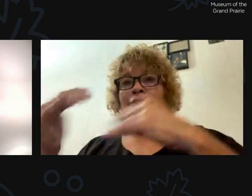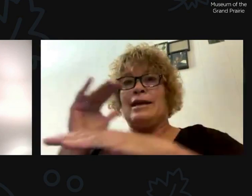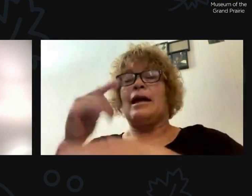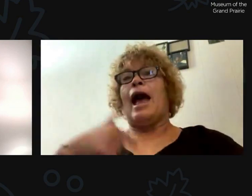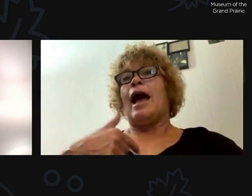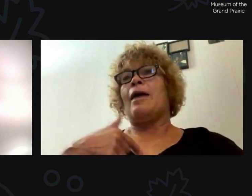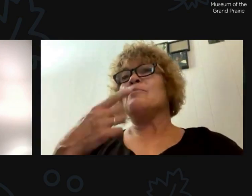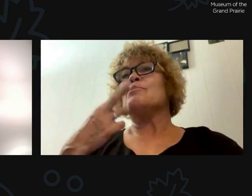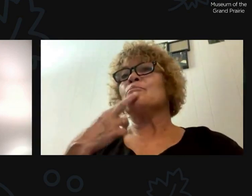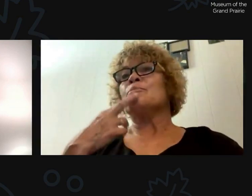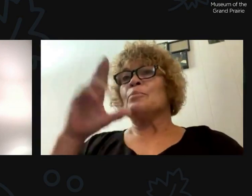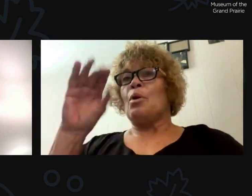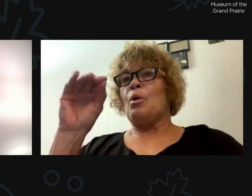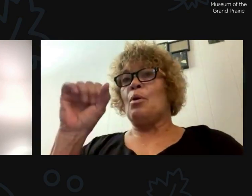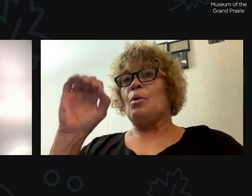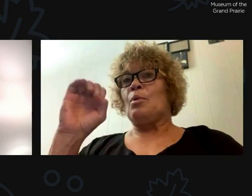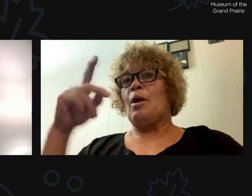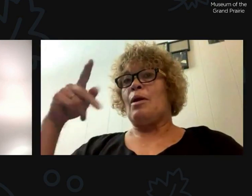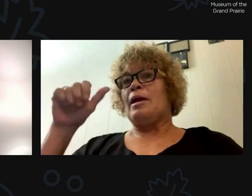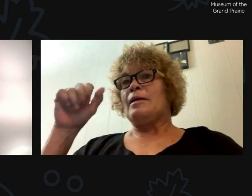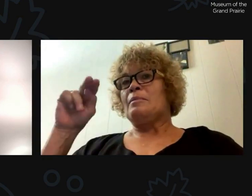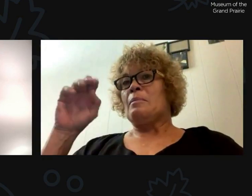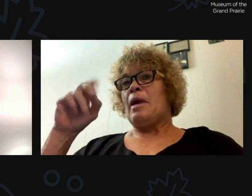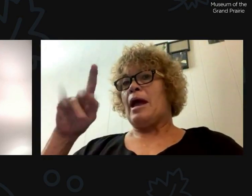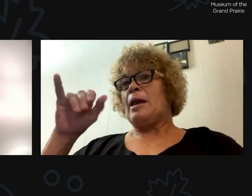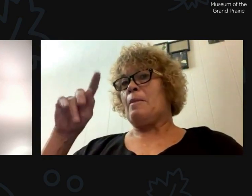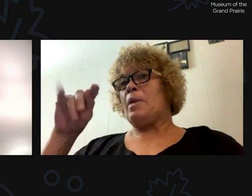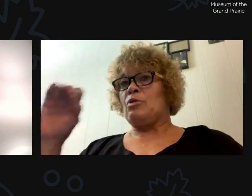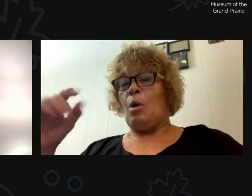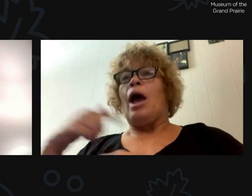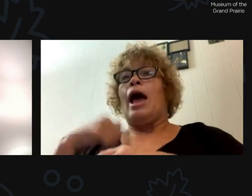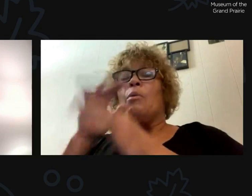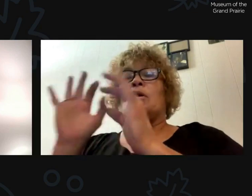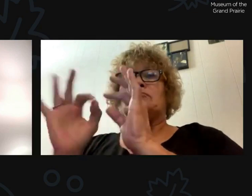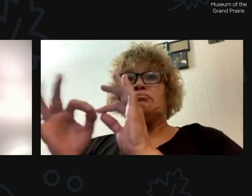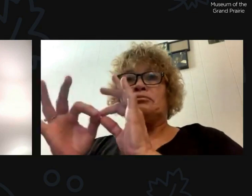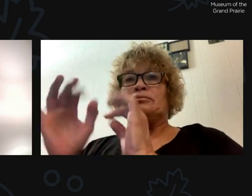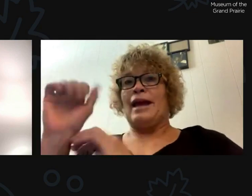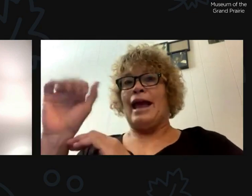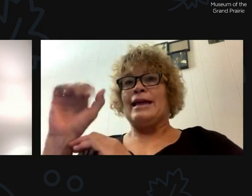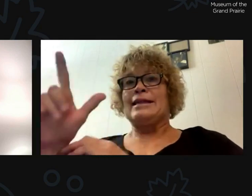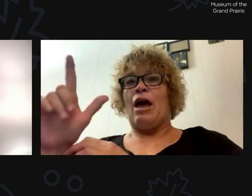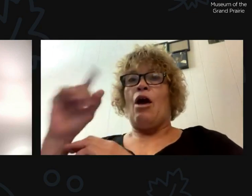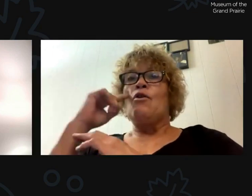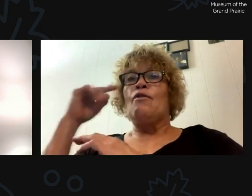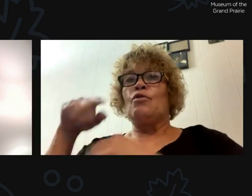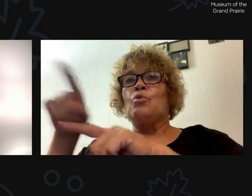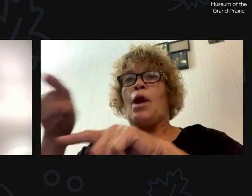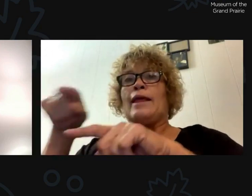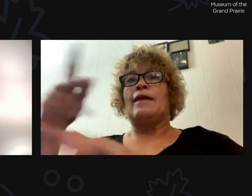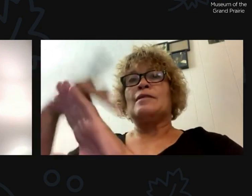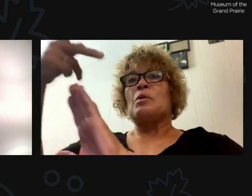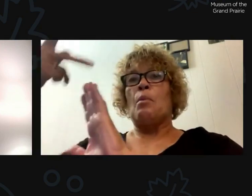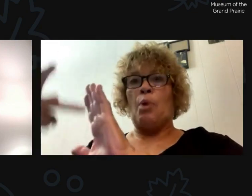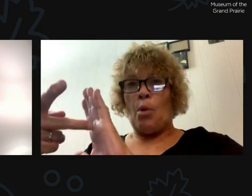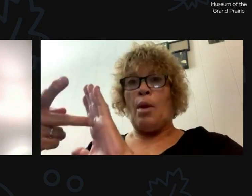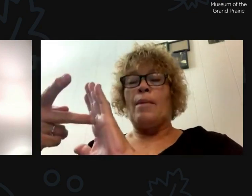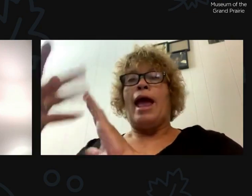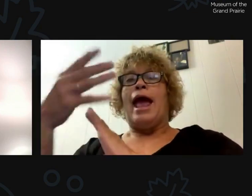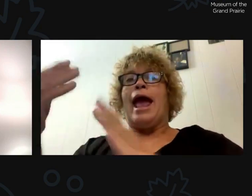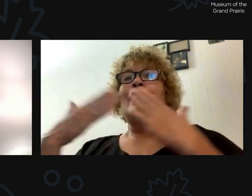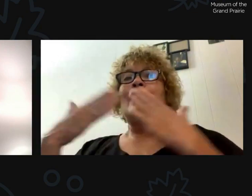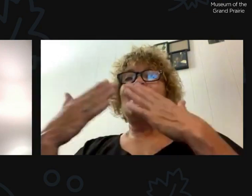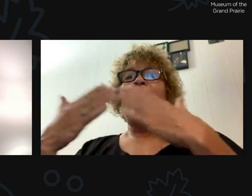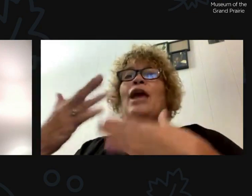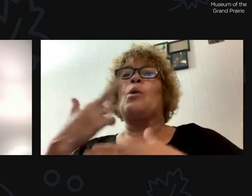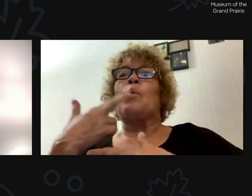Rose Panpinto. Rose will be providing American Sign Language interpretation during the program, and I want to thank Rose